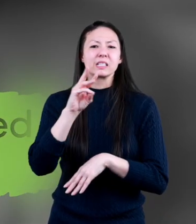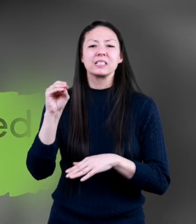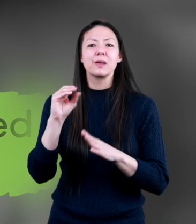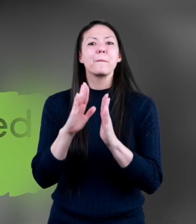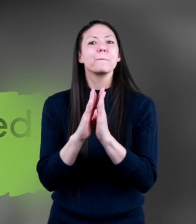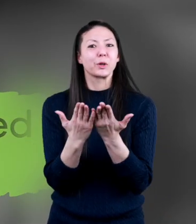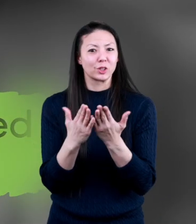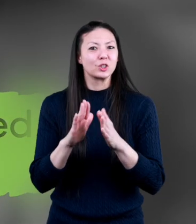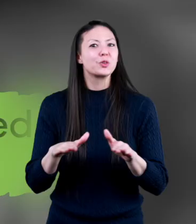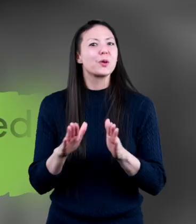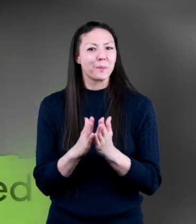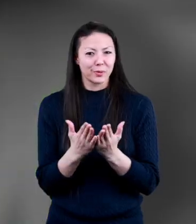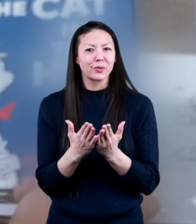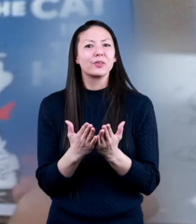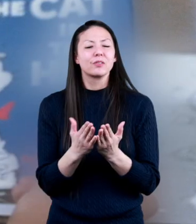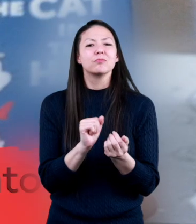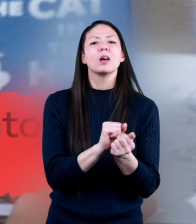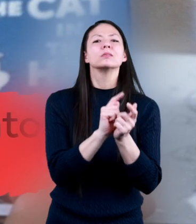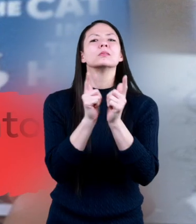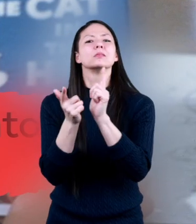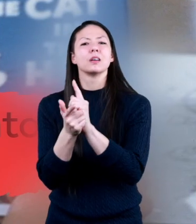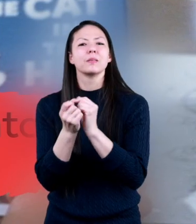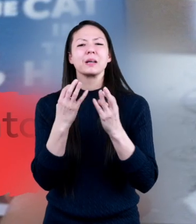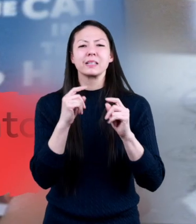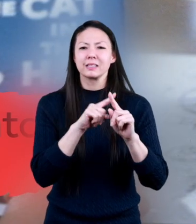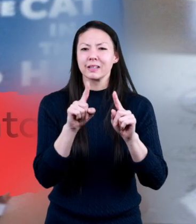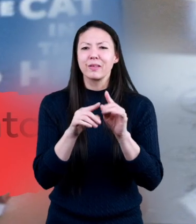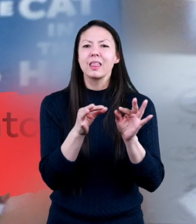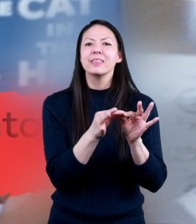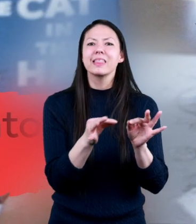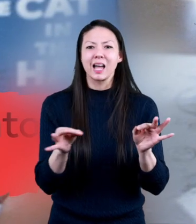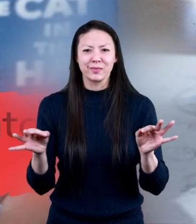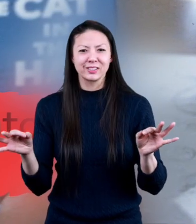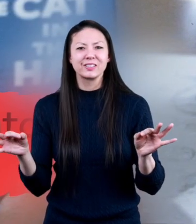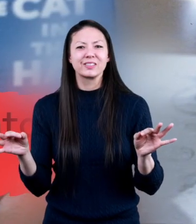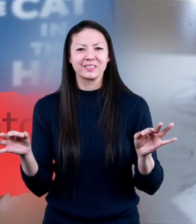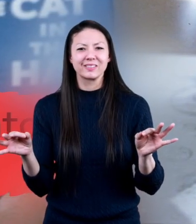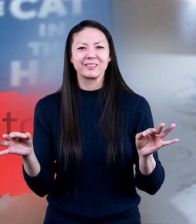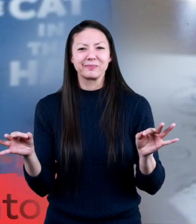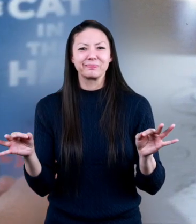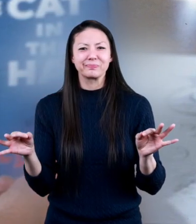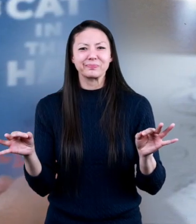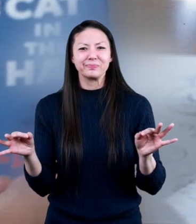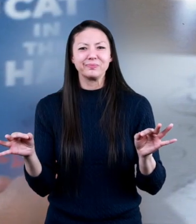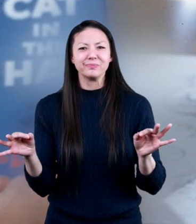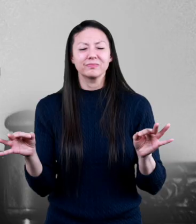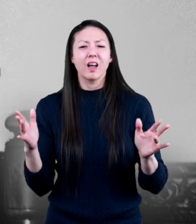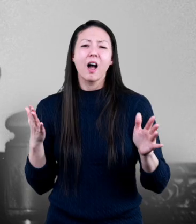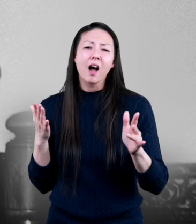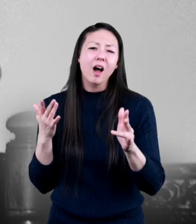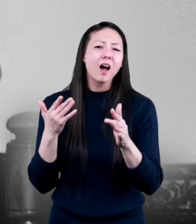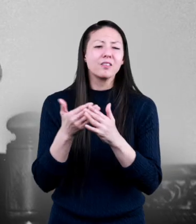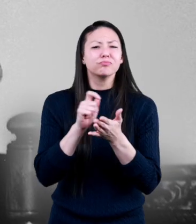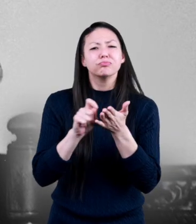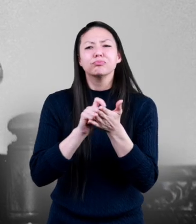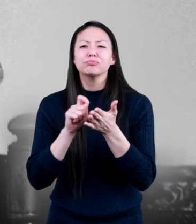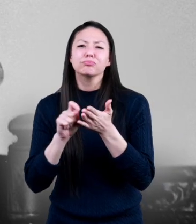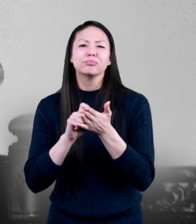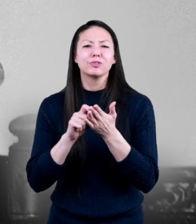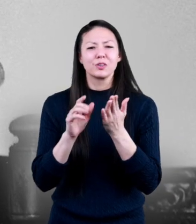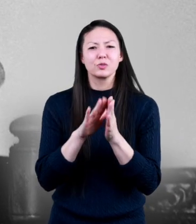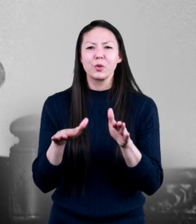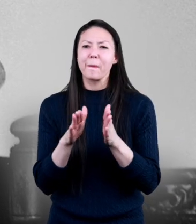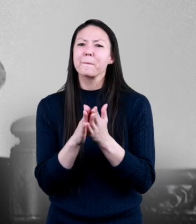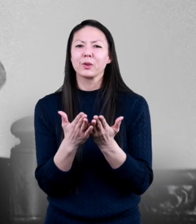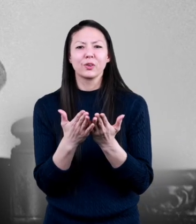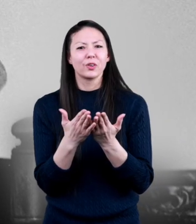over 60 children's books. They have been translated into many different languages. Though he loved to write children's